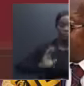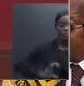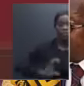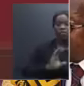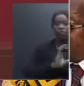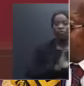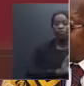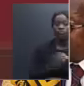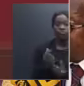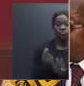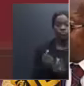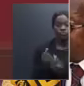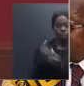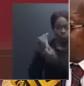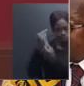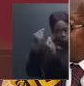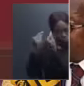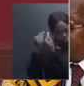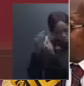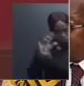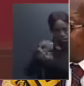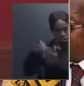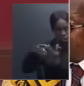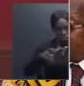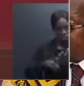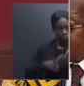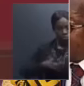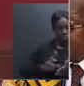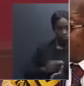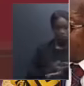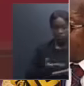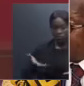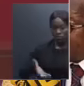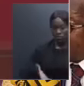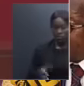for consideration and report to the House.